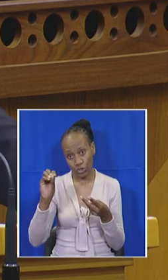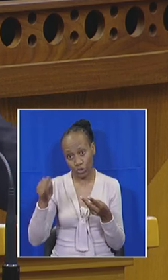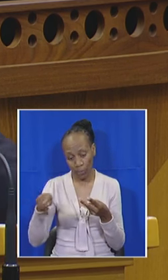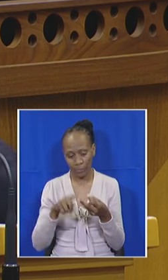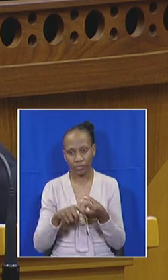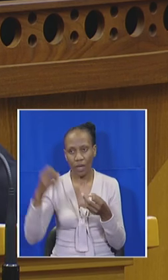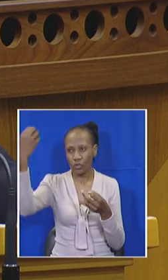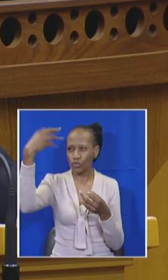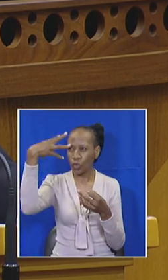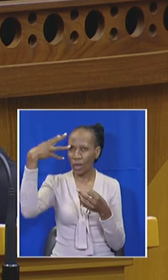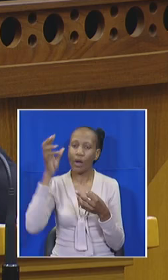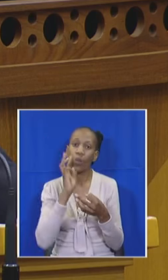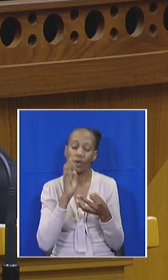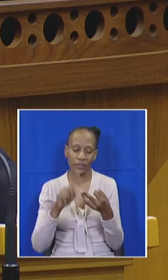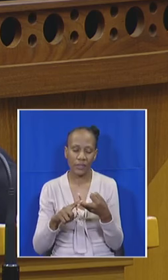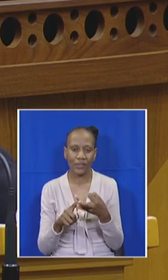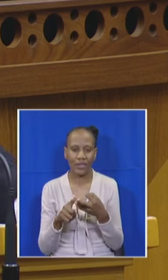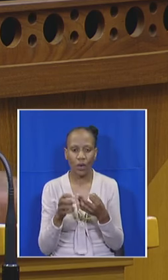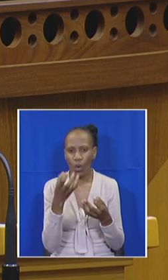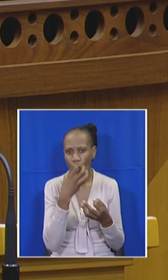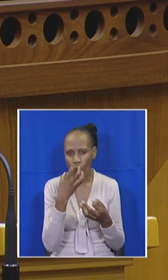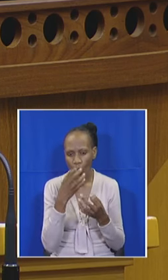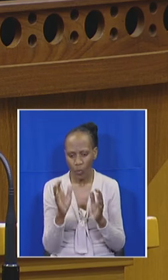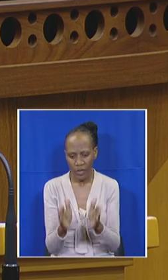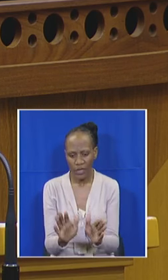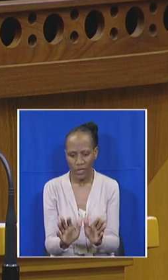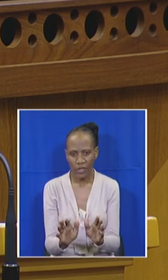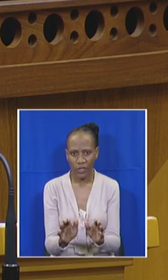solar water heaters,